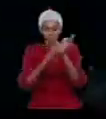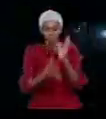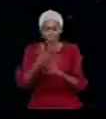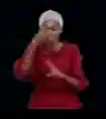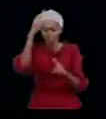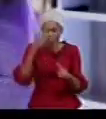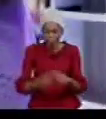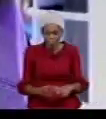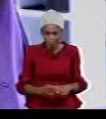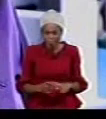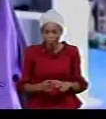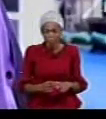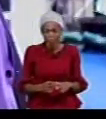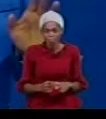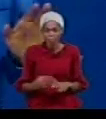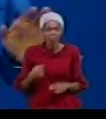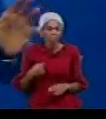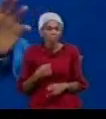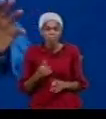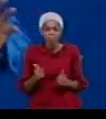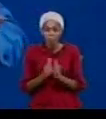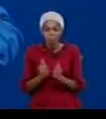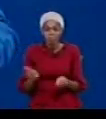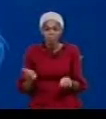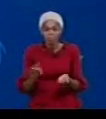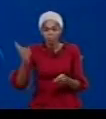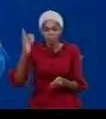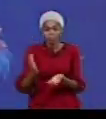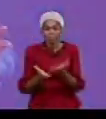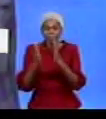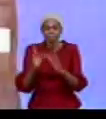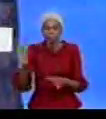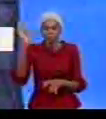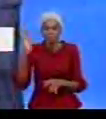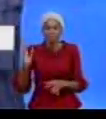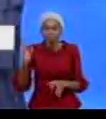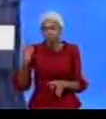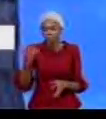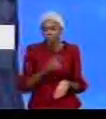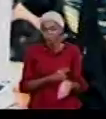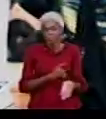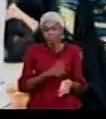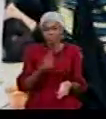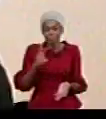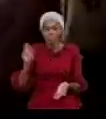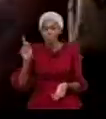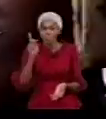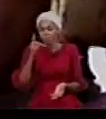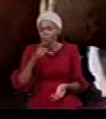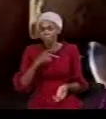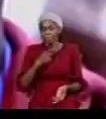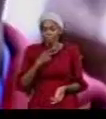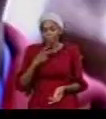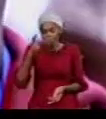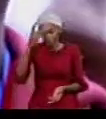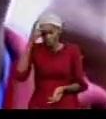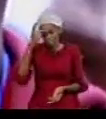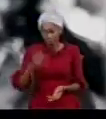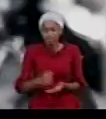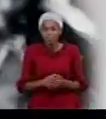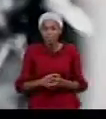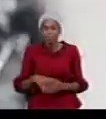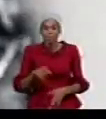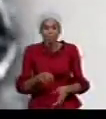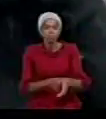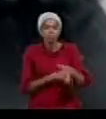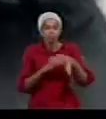Jesus' name. When God's servant, Pastor Dr. W.F. Kumuyi, prays, long-standing chains are broken. There